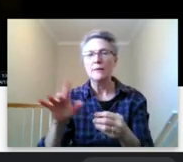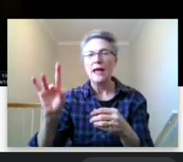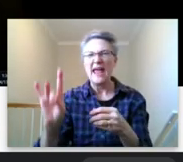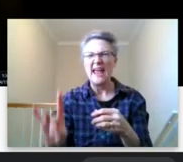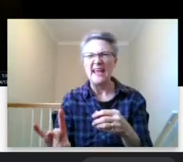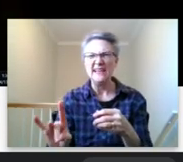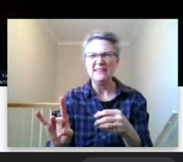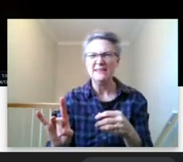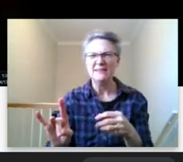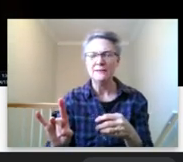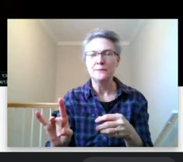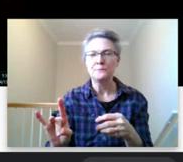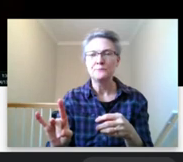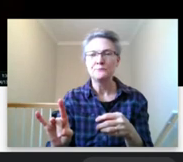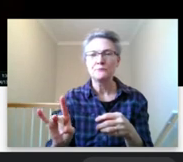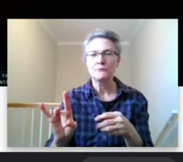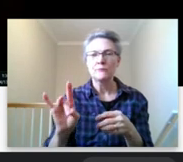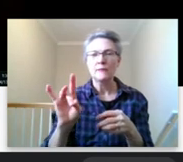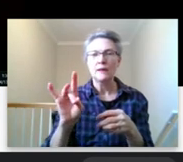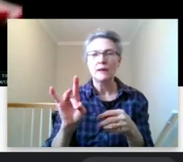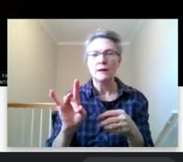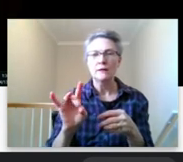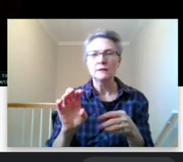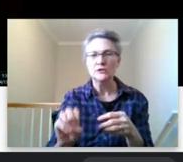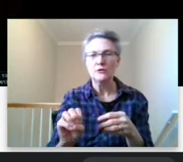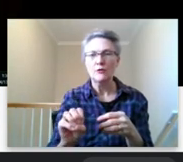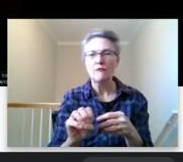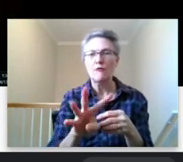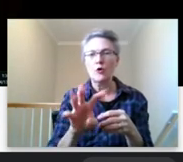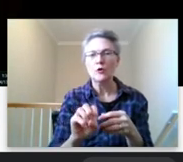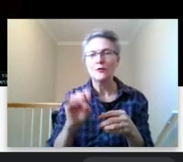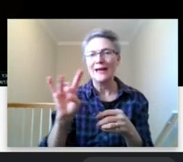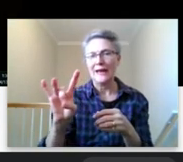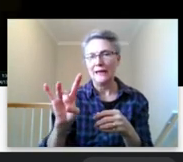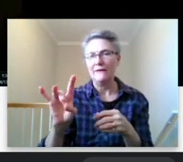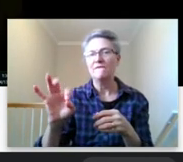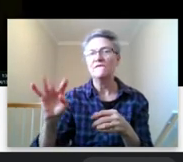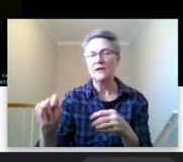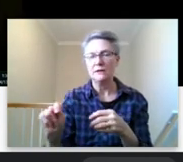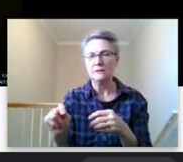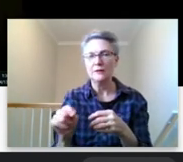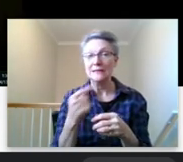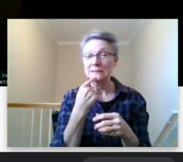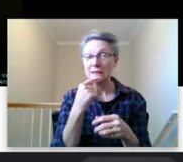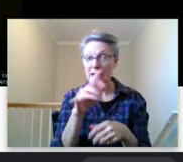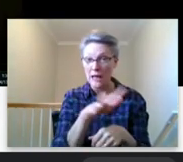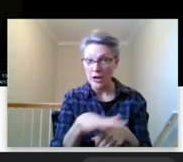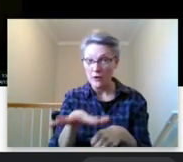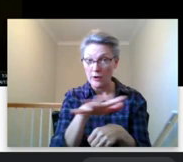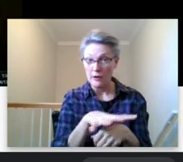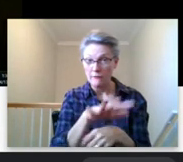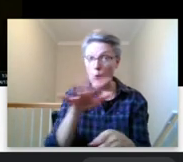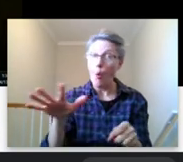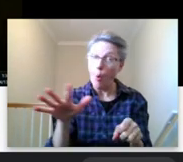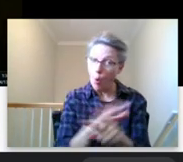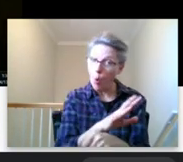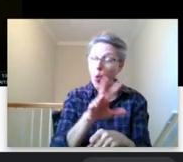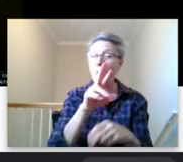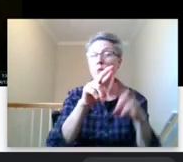add. And I end up with 408. So I could say the area of this entire rectangle